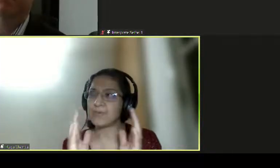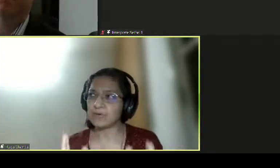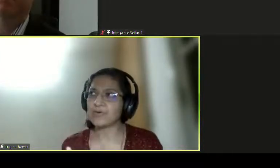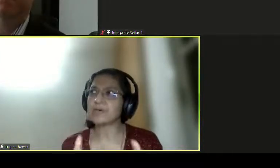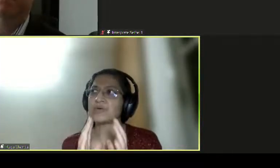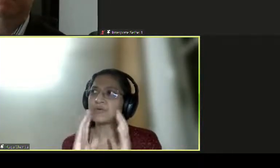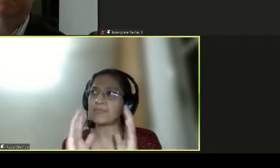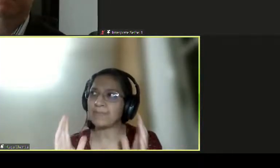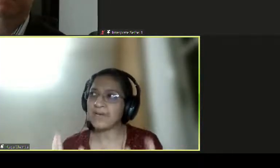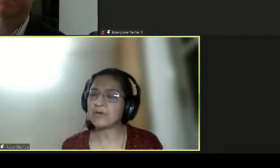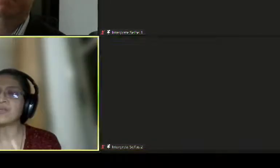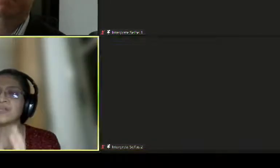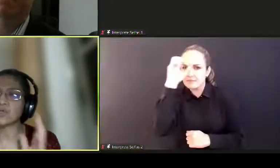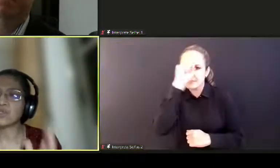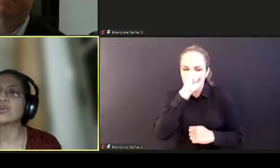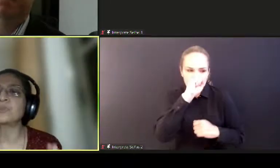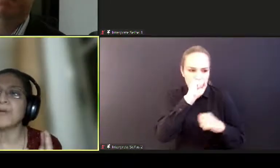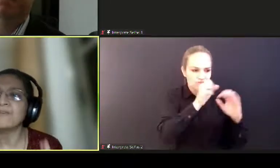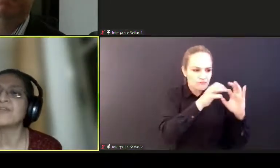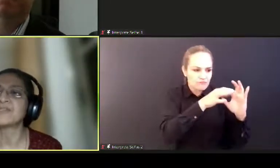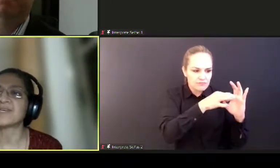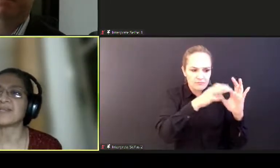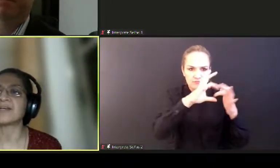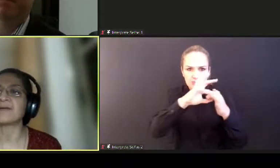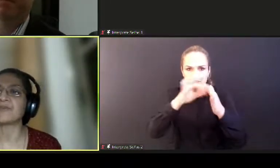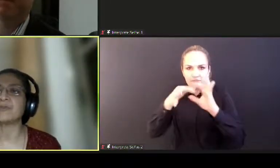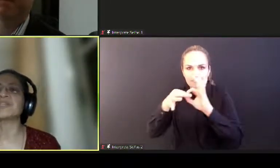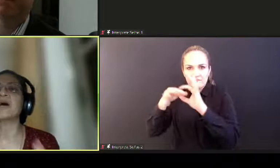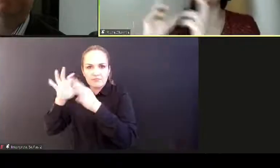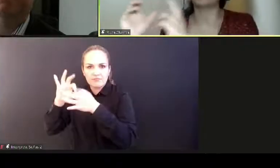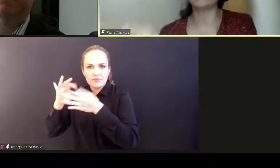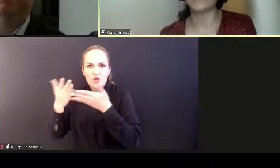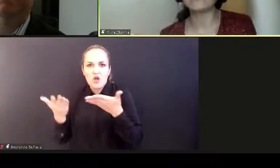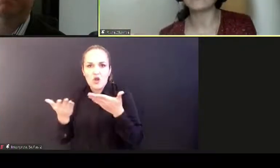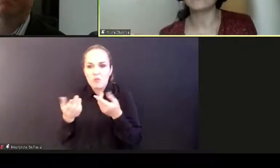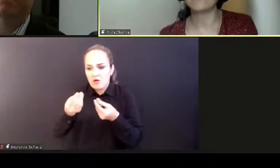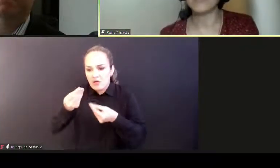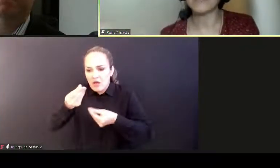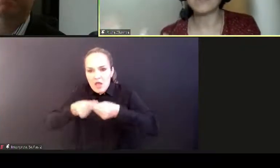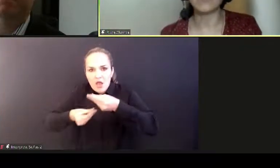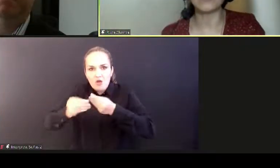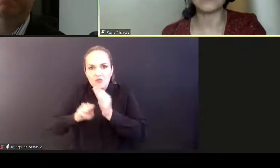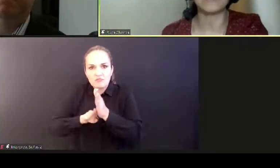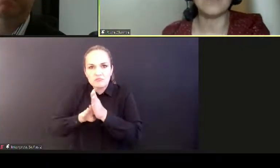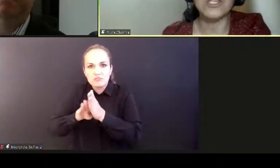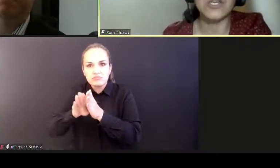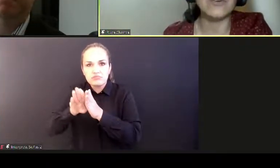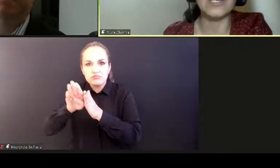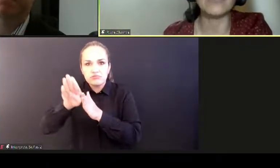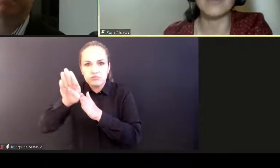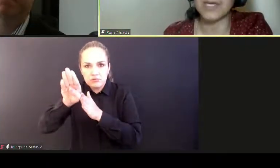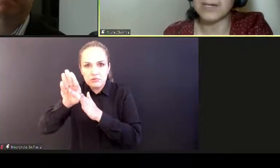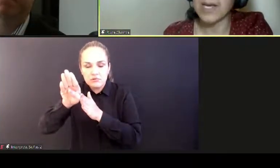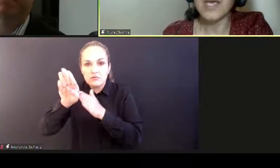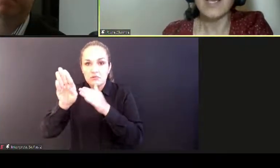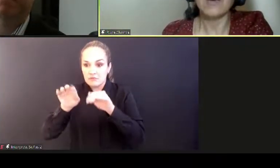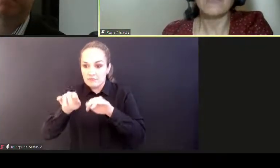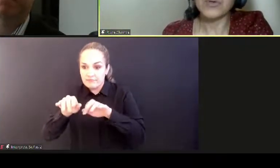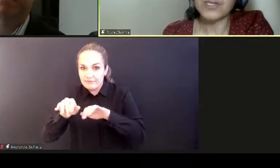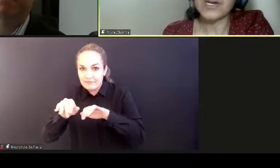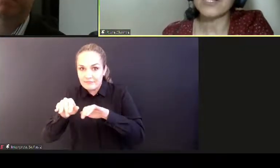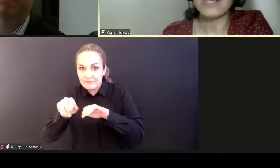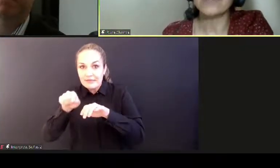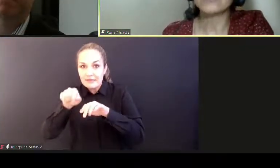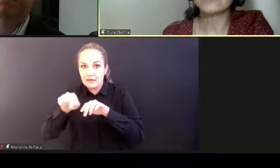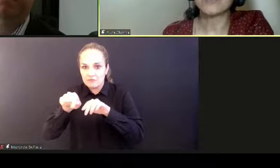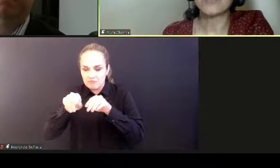the spillover sort of public good and social good benefits that can come from it, along with the exports that can be generated from that. Of course,